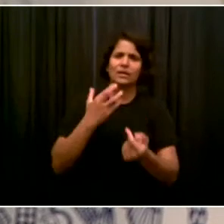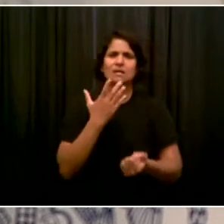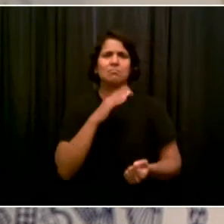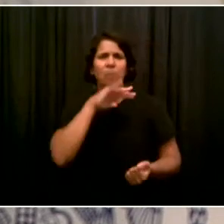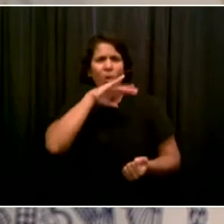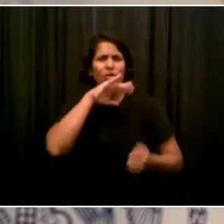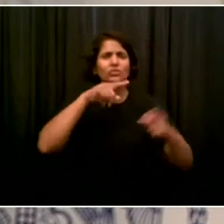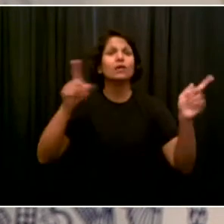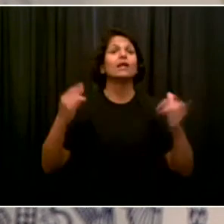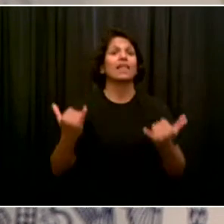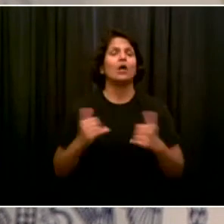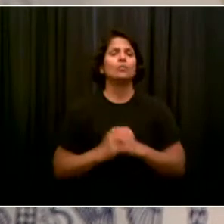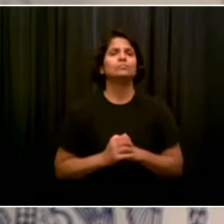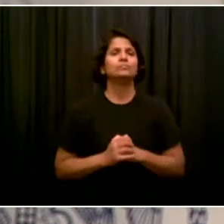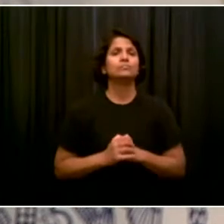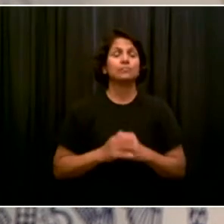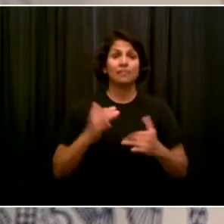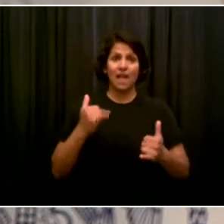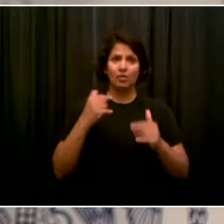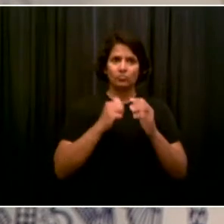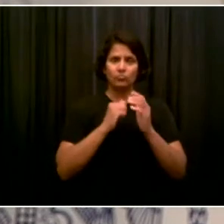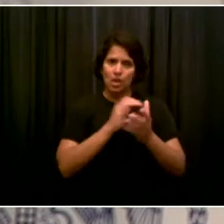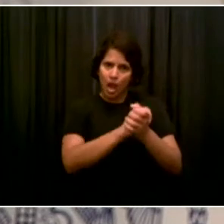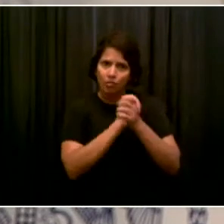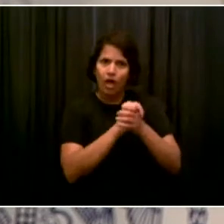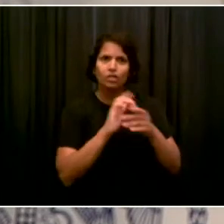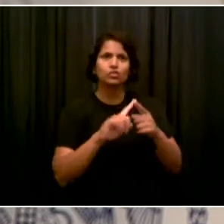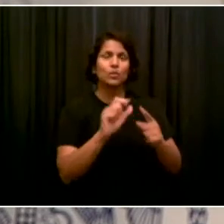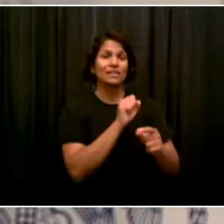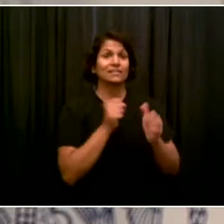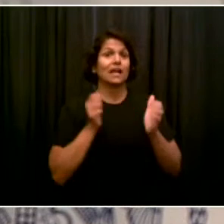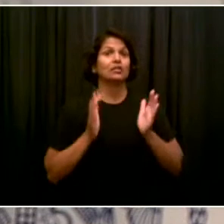in the Assembly, my pleasure to introduce Assemblymember Joanne Simon.